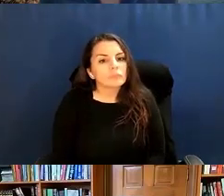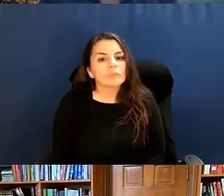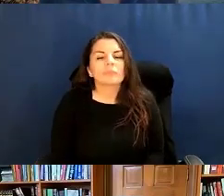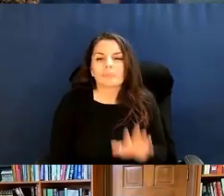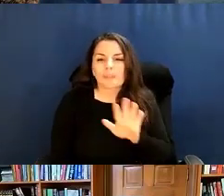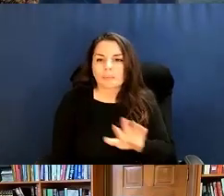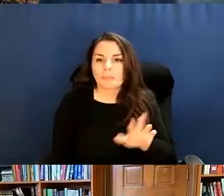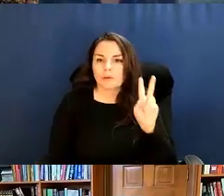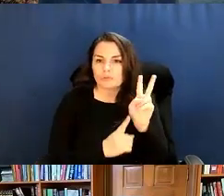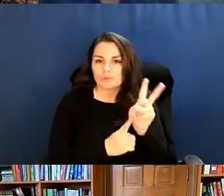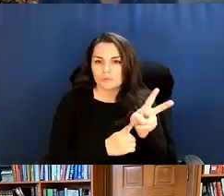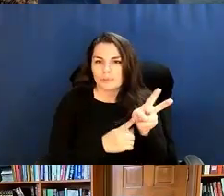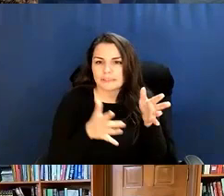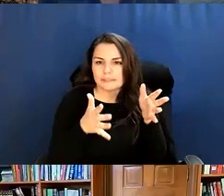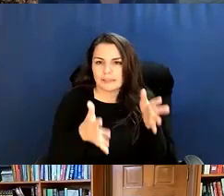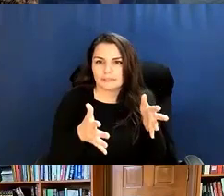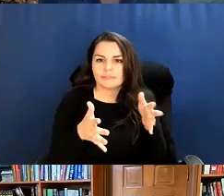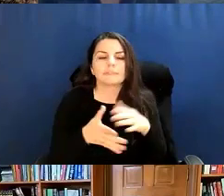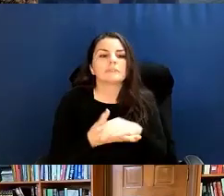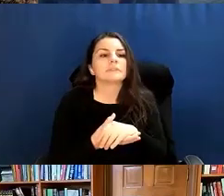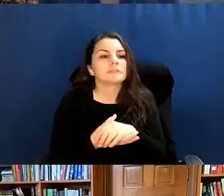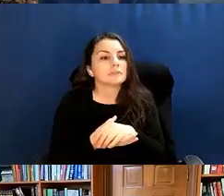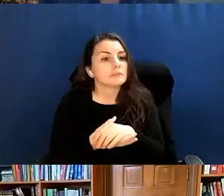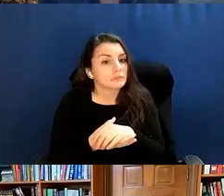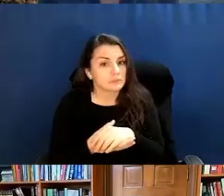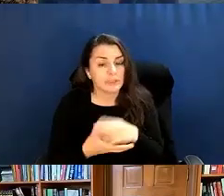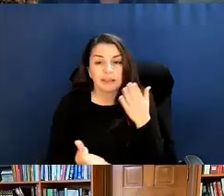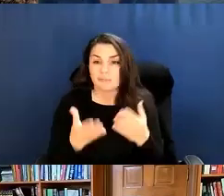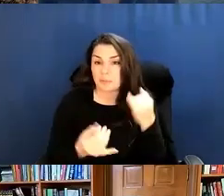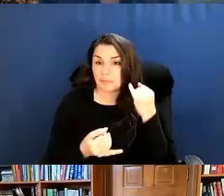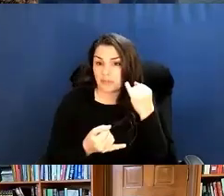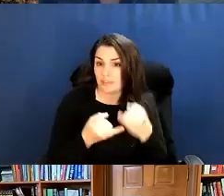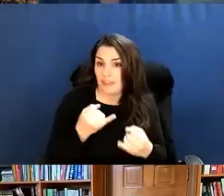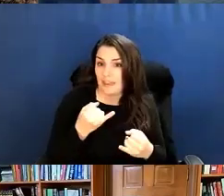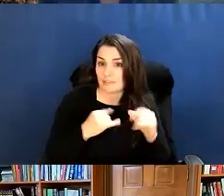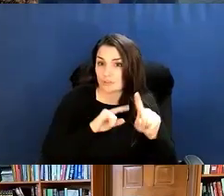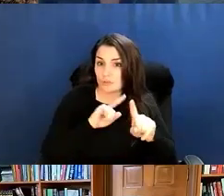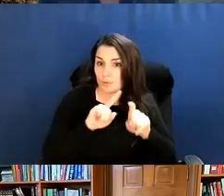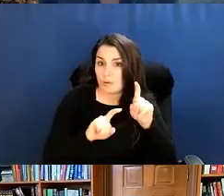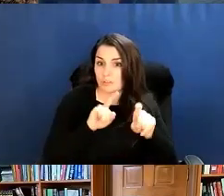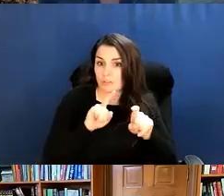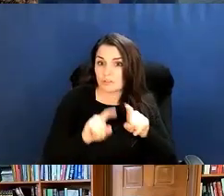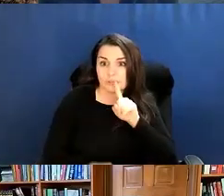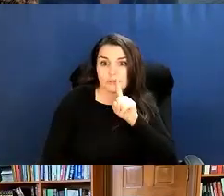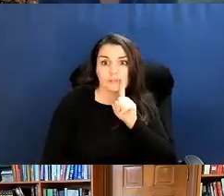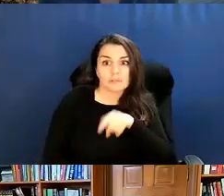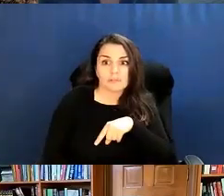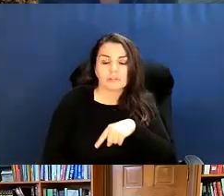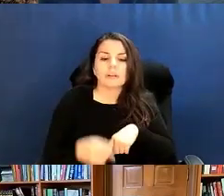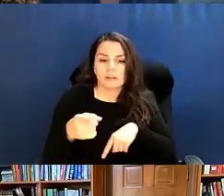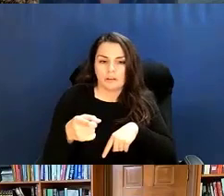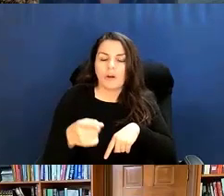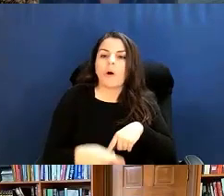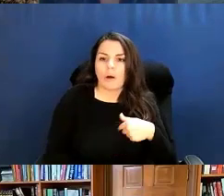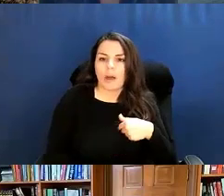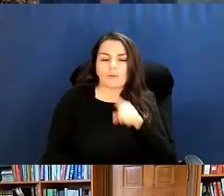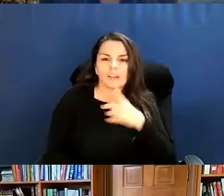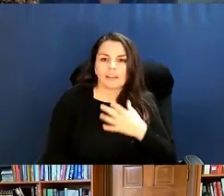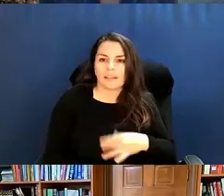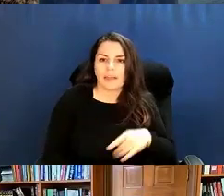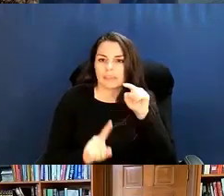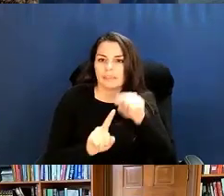training program and research project. At our institute, you don't have to advance to candidacy,